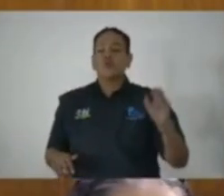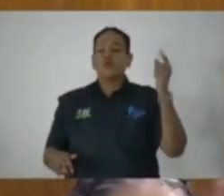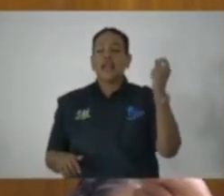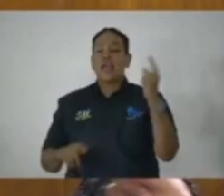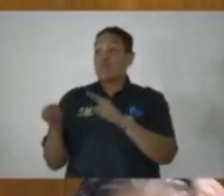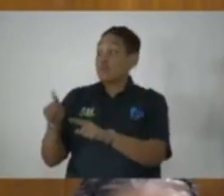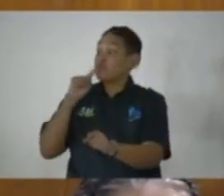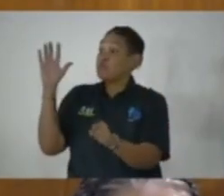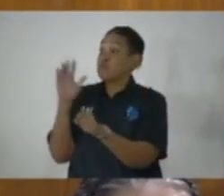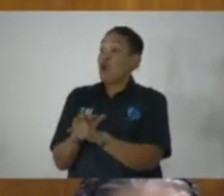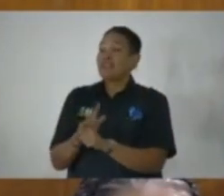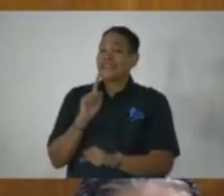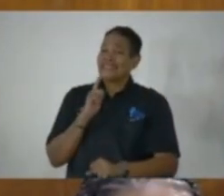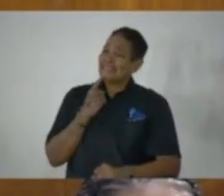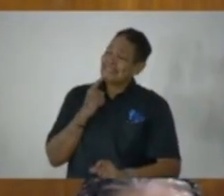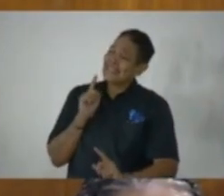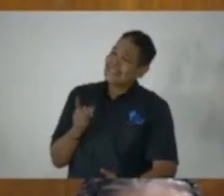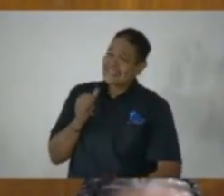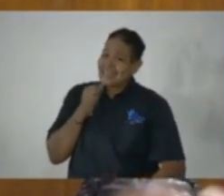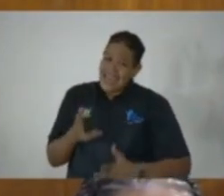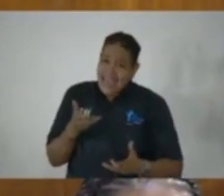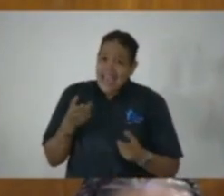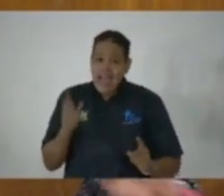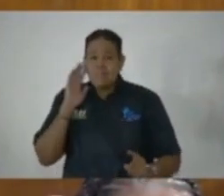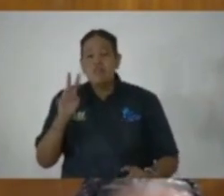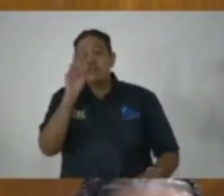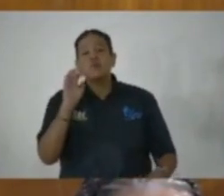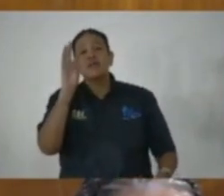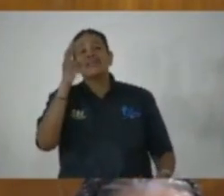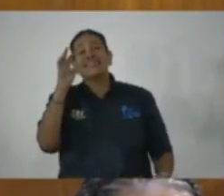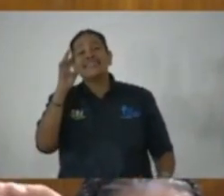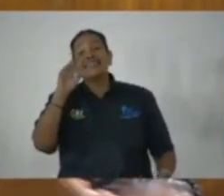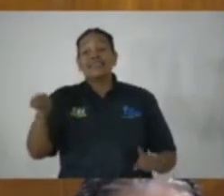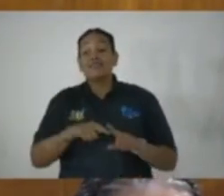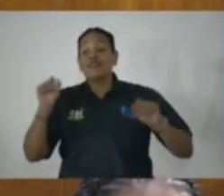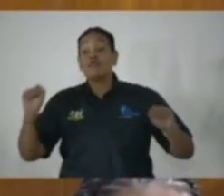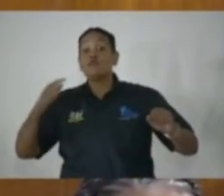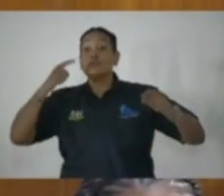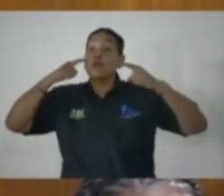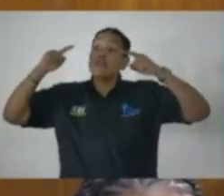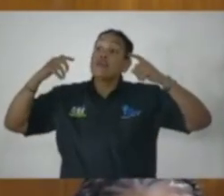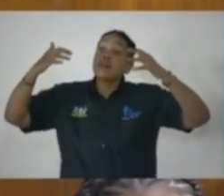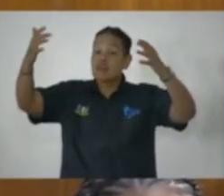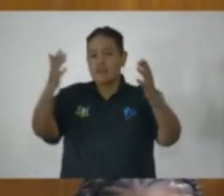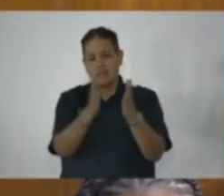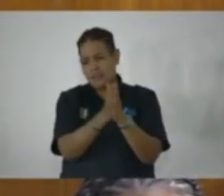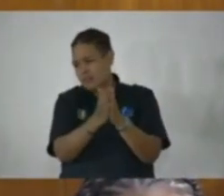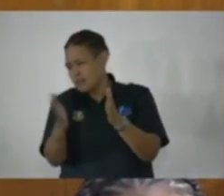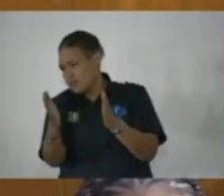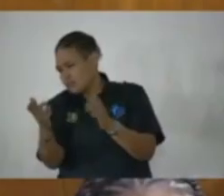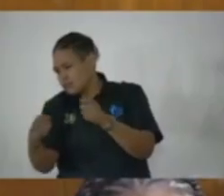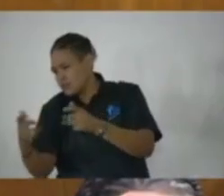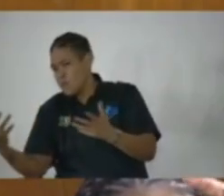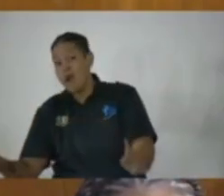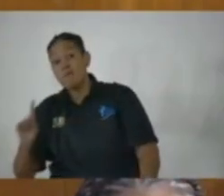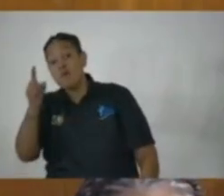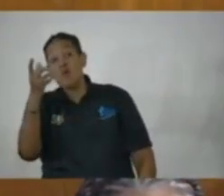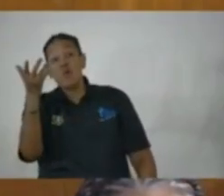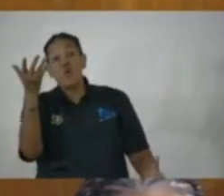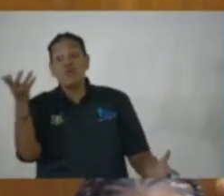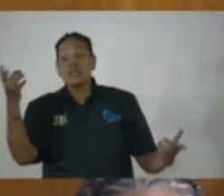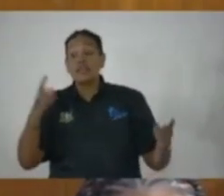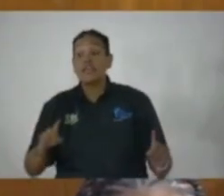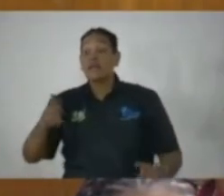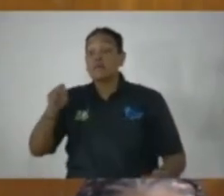2011 when he promised bitter medicine and 2016 when he could say prosperity? The only thing that happened